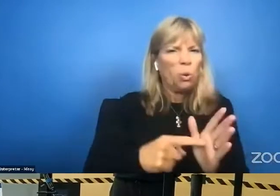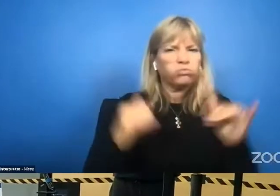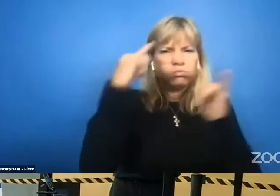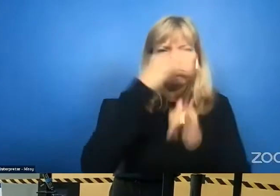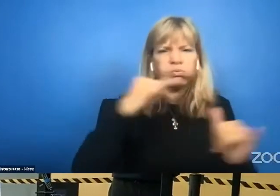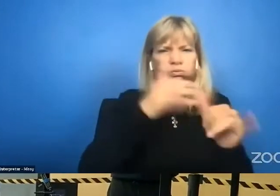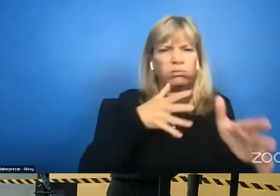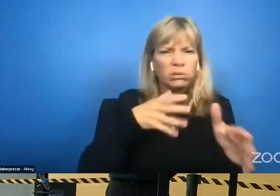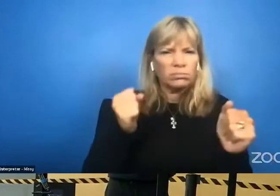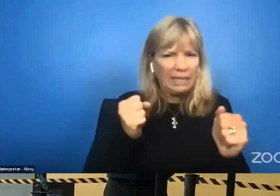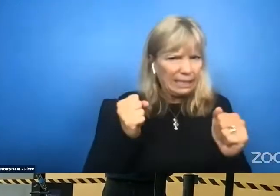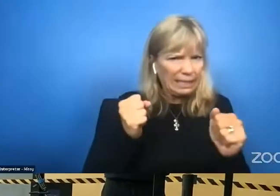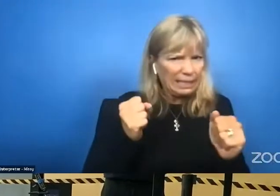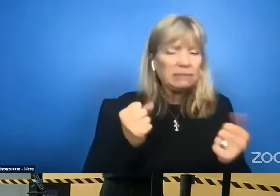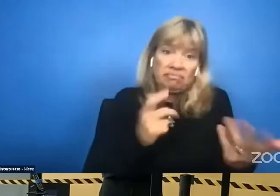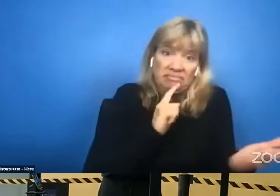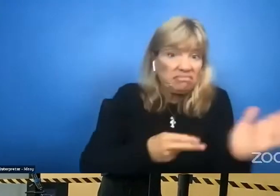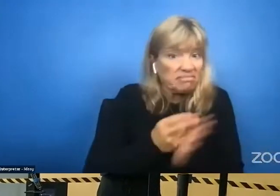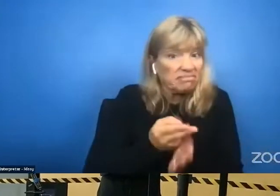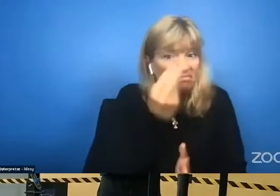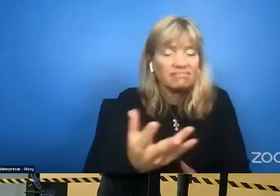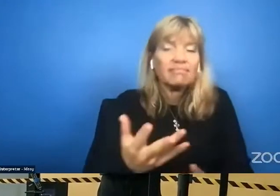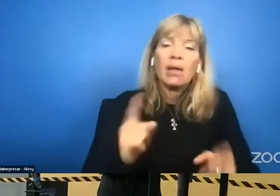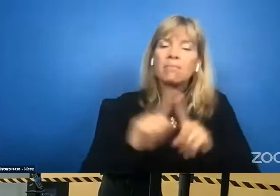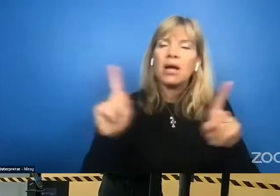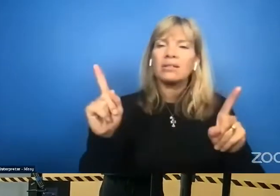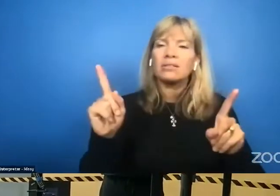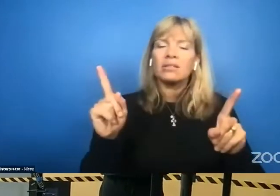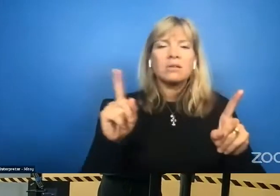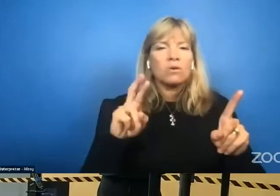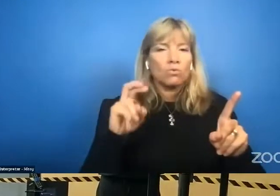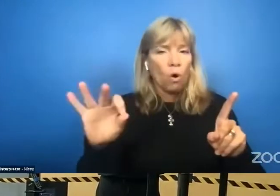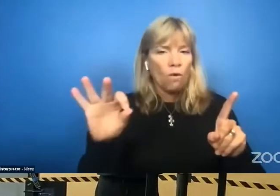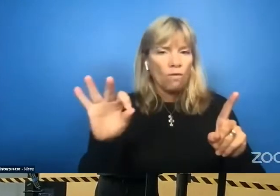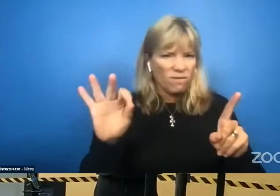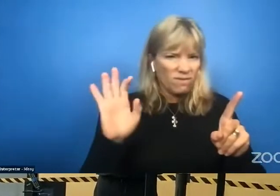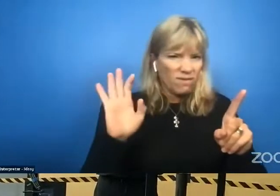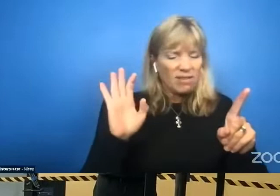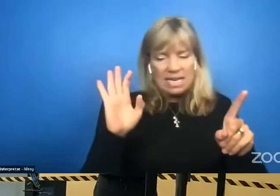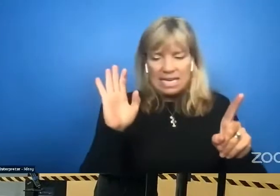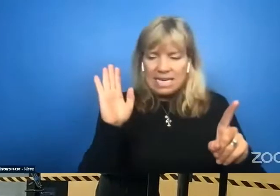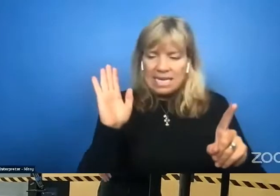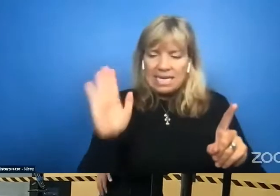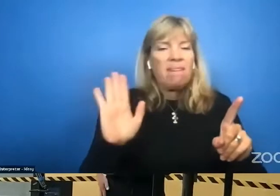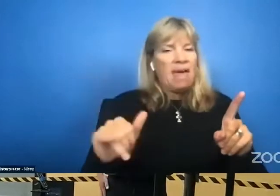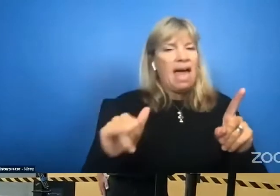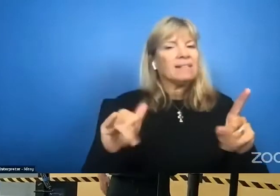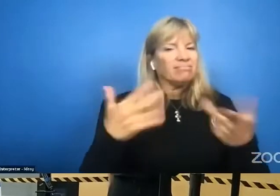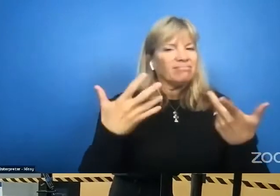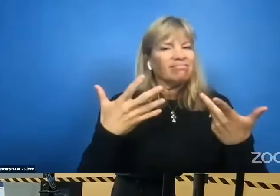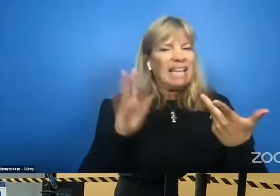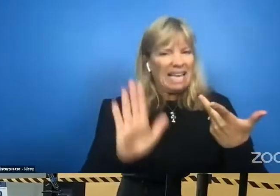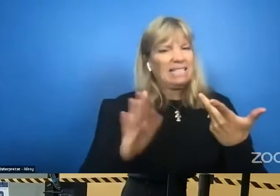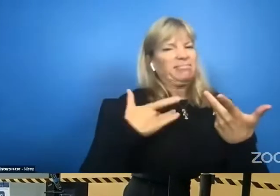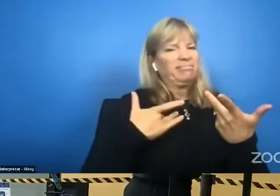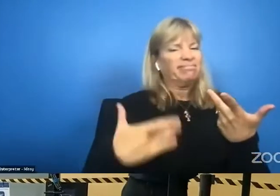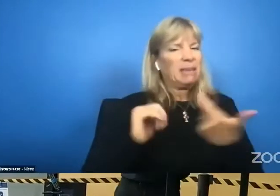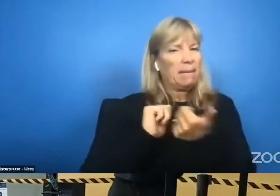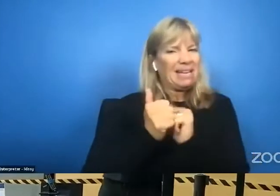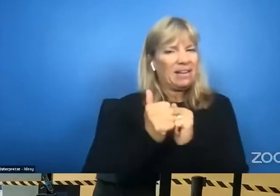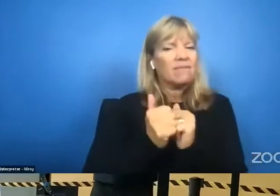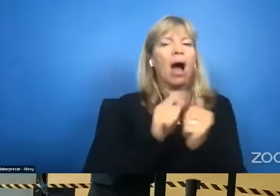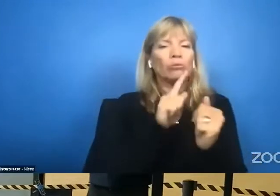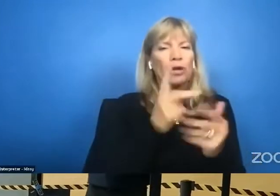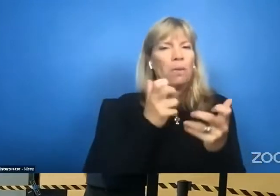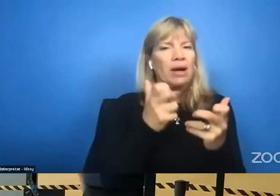But Rolf, with that competitive nature, I'm sure we'll want to go quicker. Exactly. They're already preparing for 2024, so they take